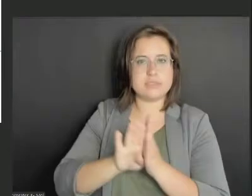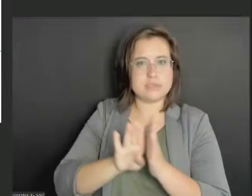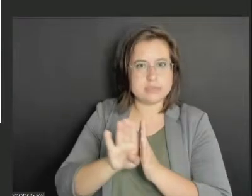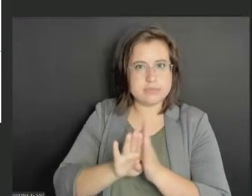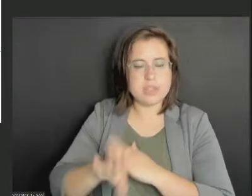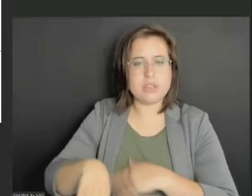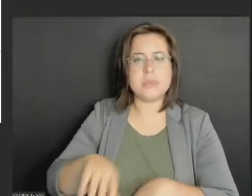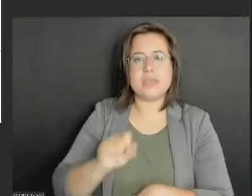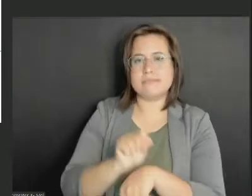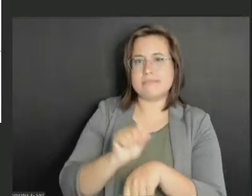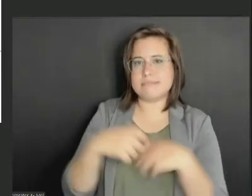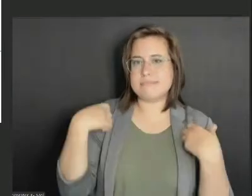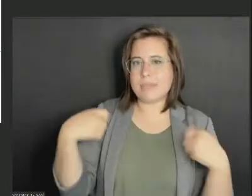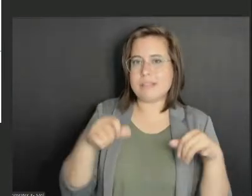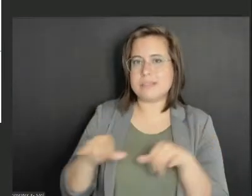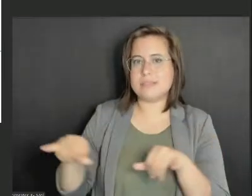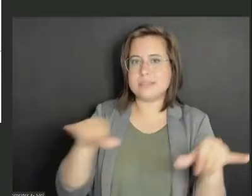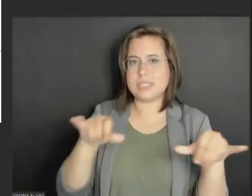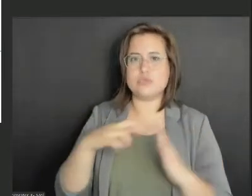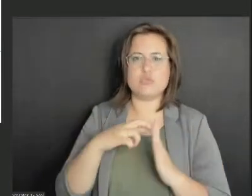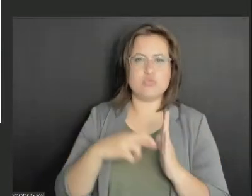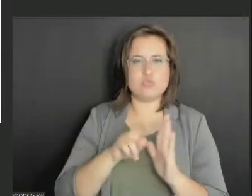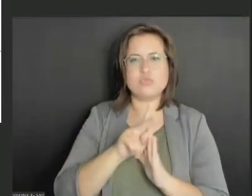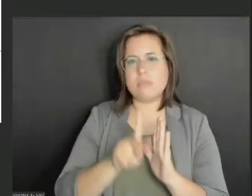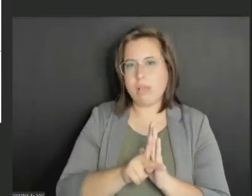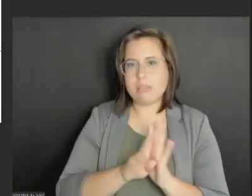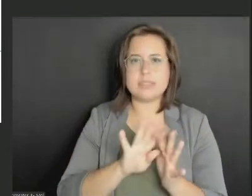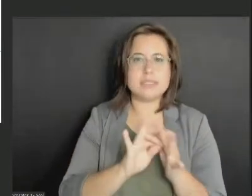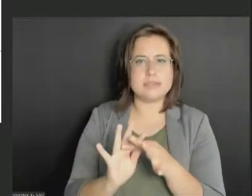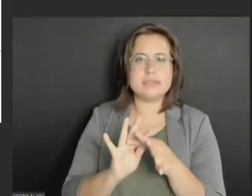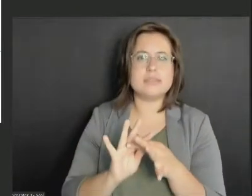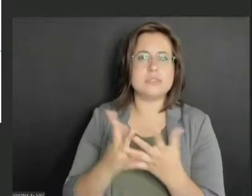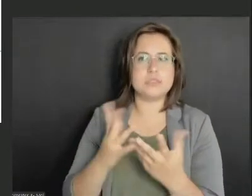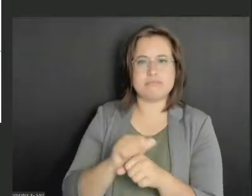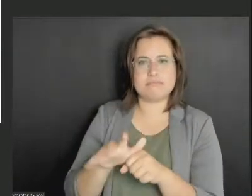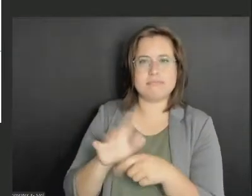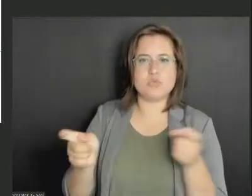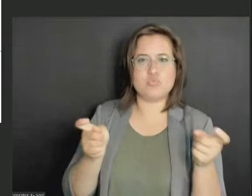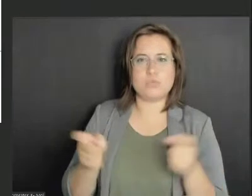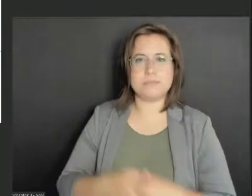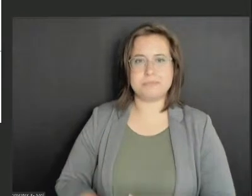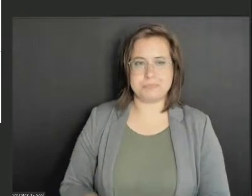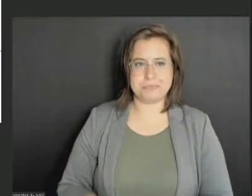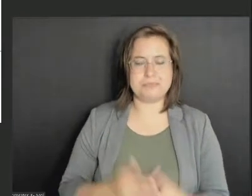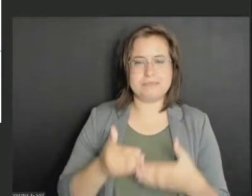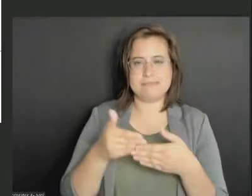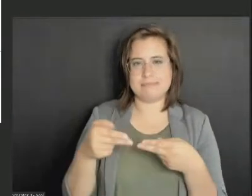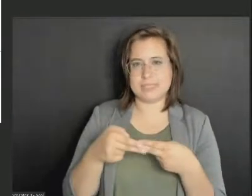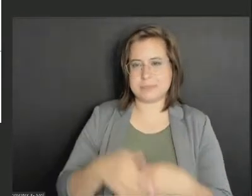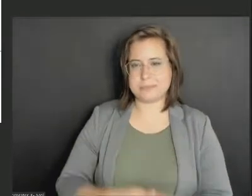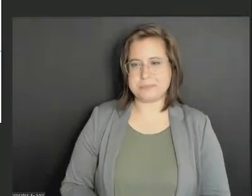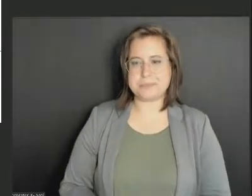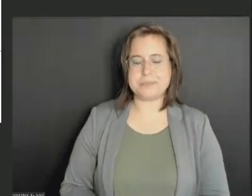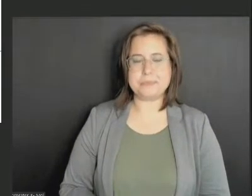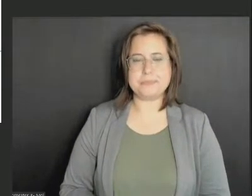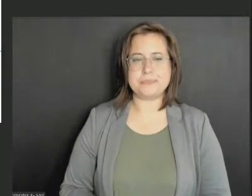health standards and regulations related to pandemic control. Next slide, please.